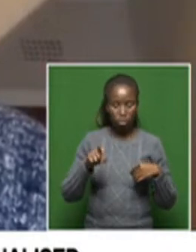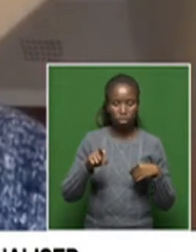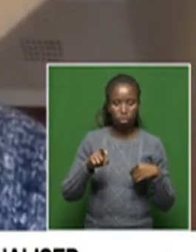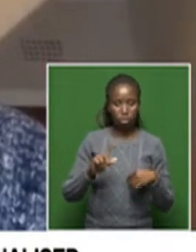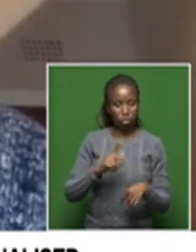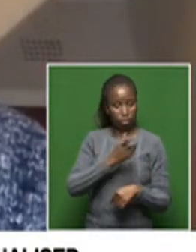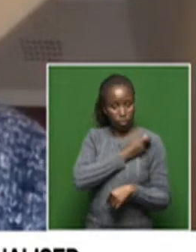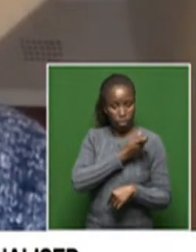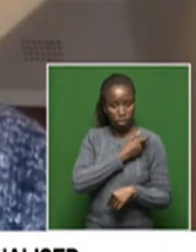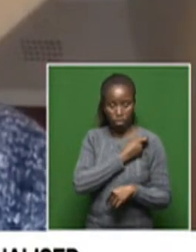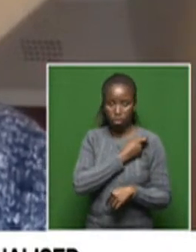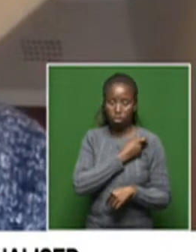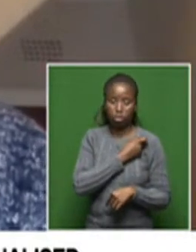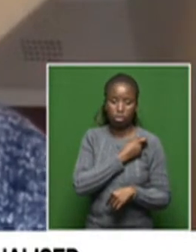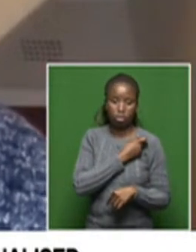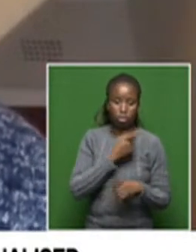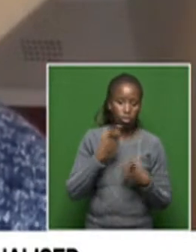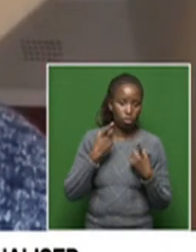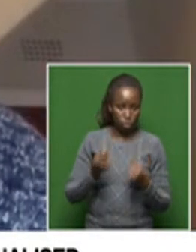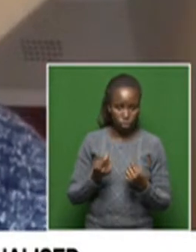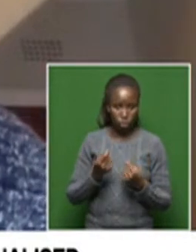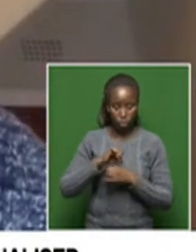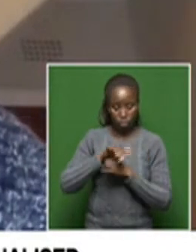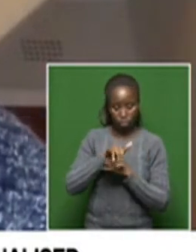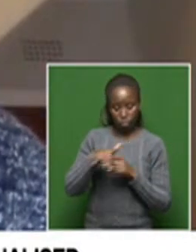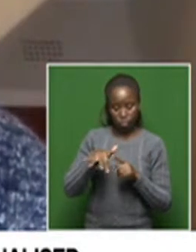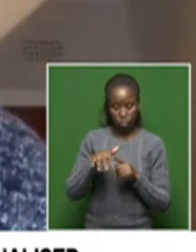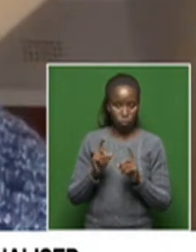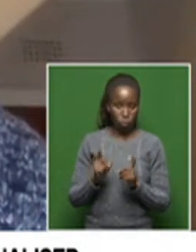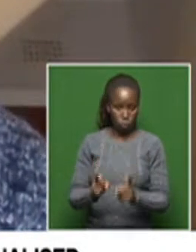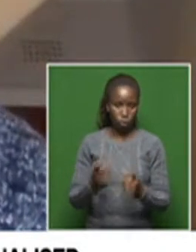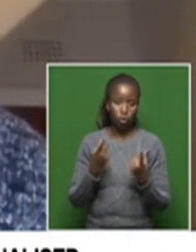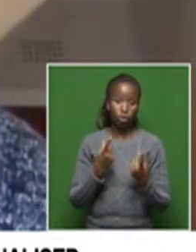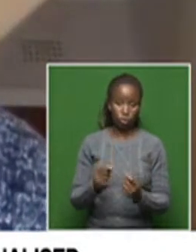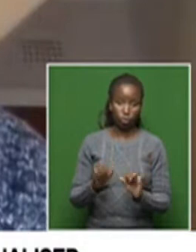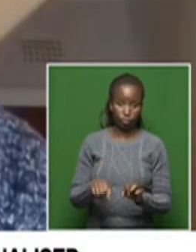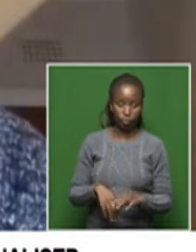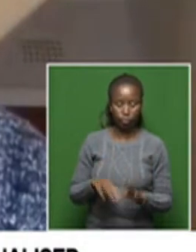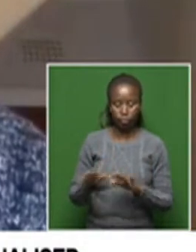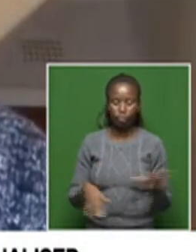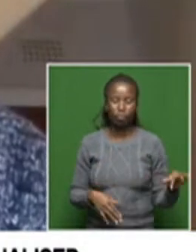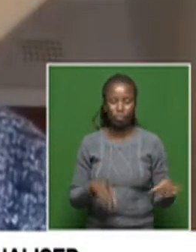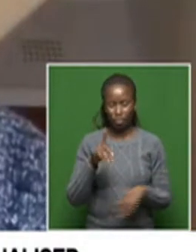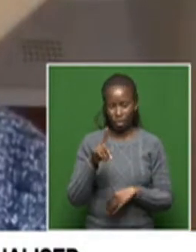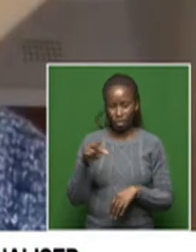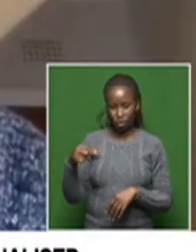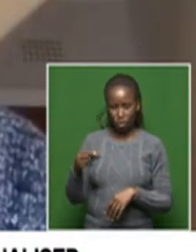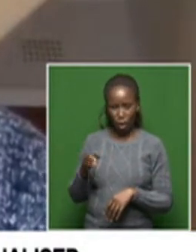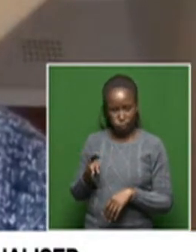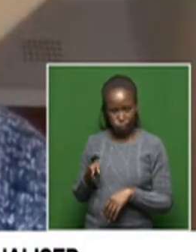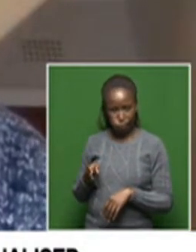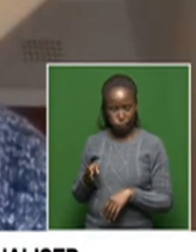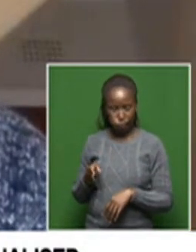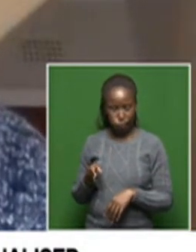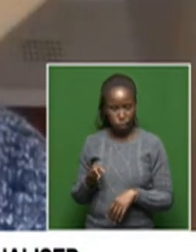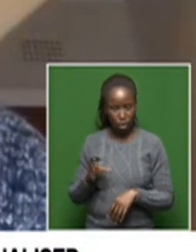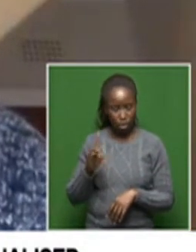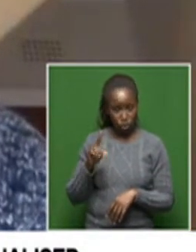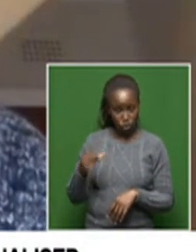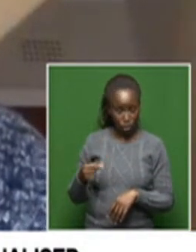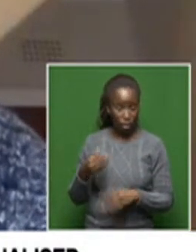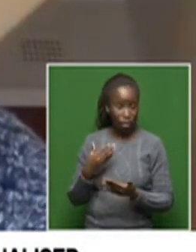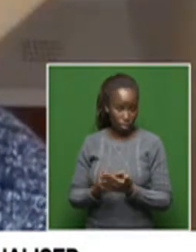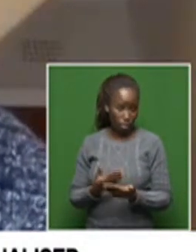vaccination towards the variants. I think DG, if the DG is on, if DG can